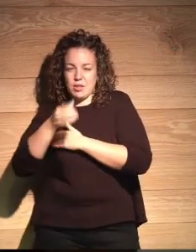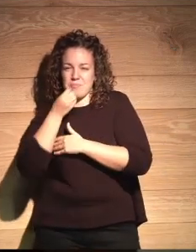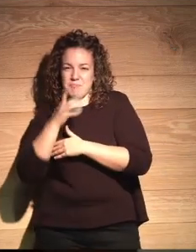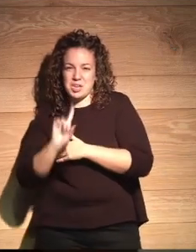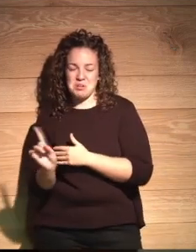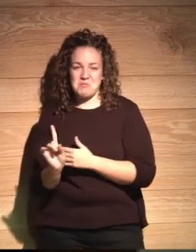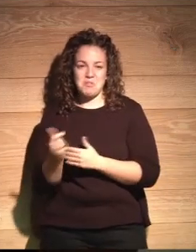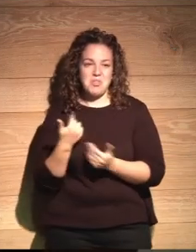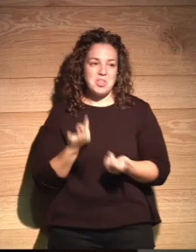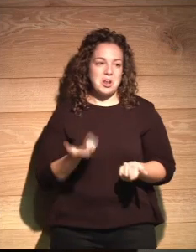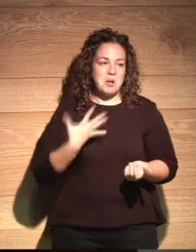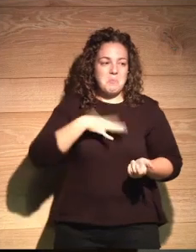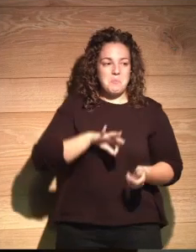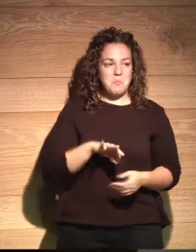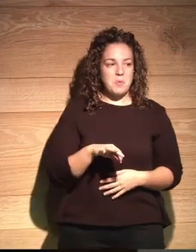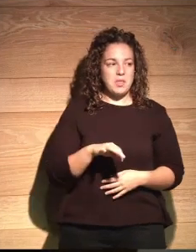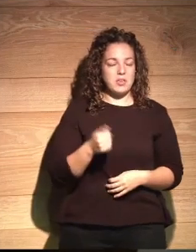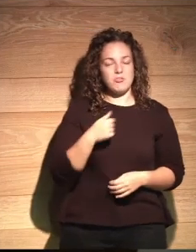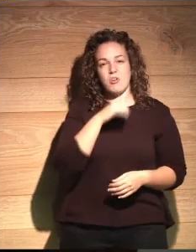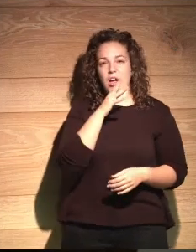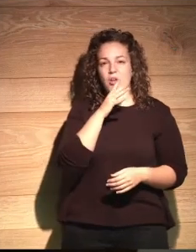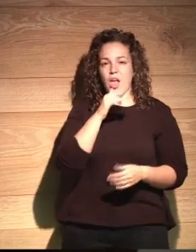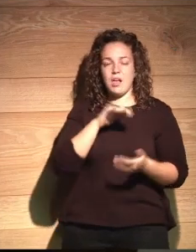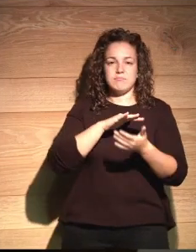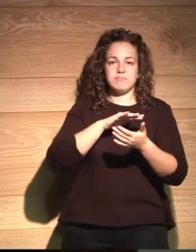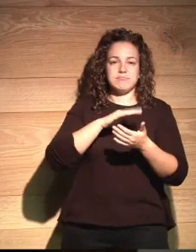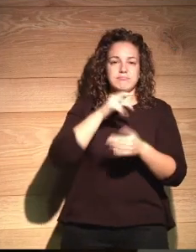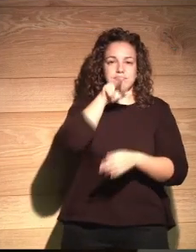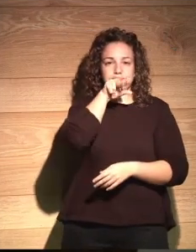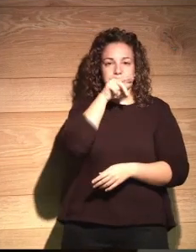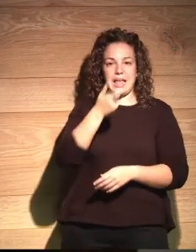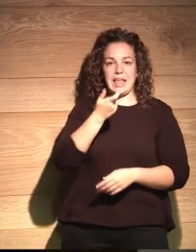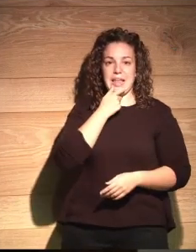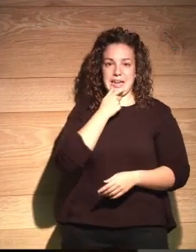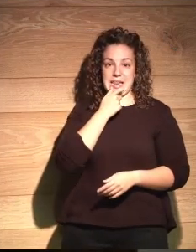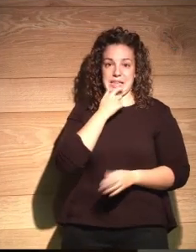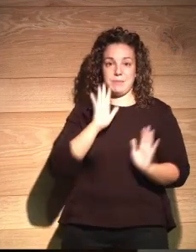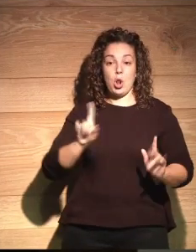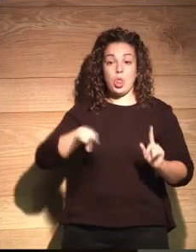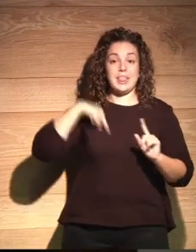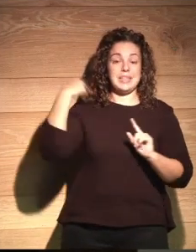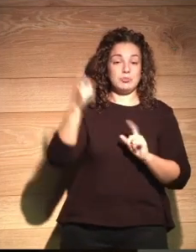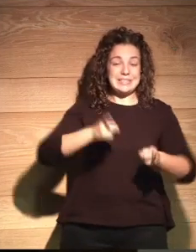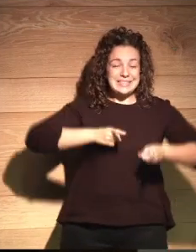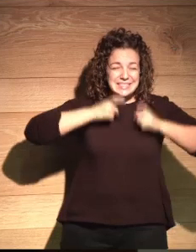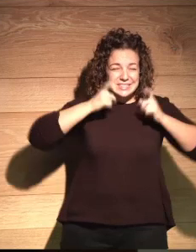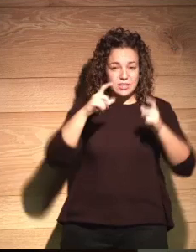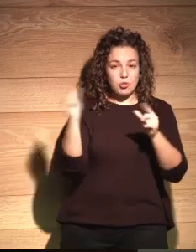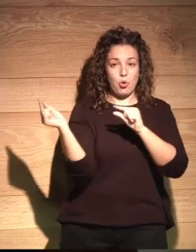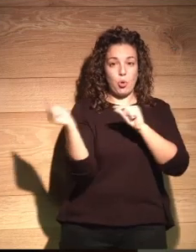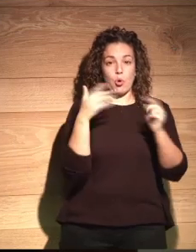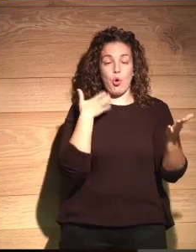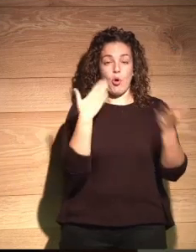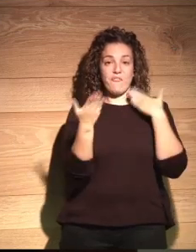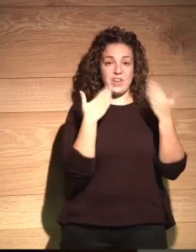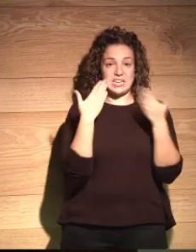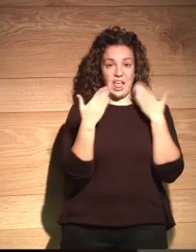see the slides, please? I'm going to speak English if you don't mind, but after that we'll try